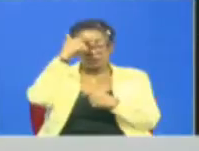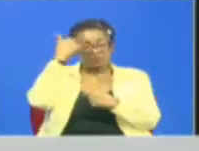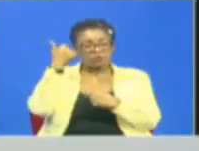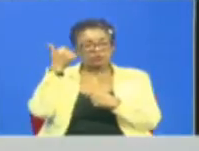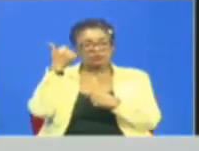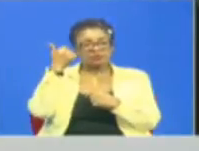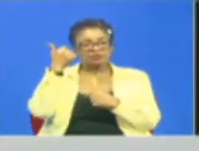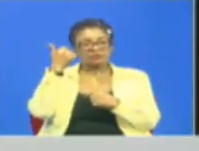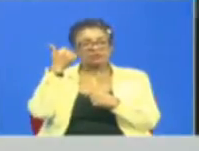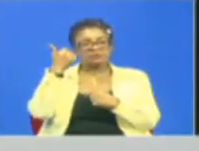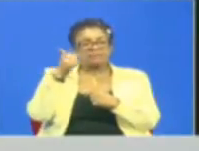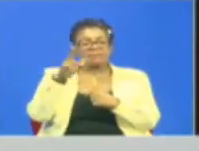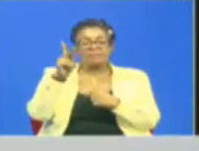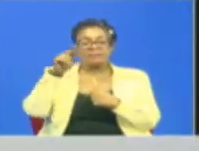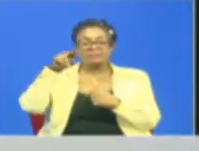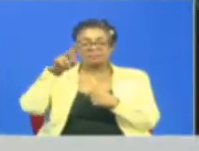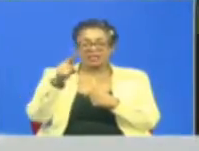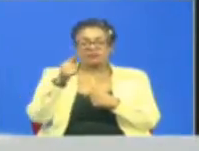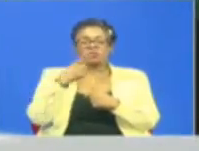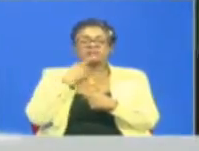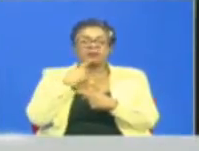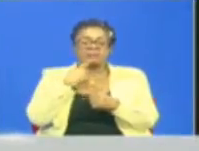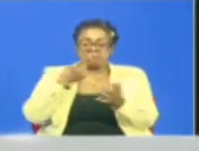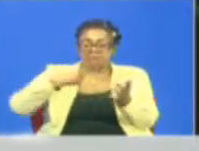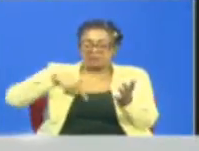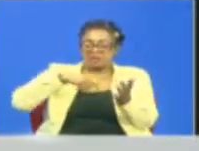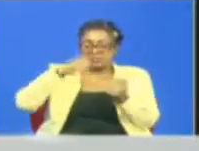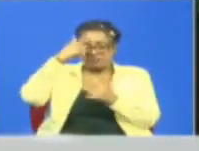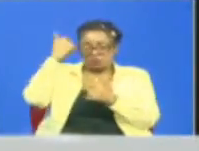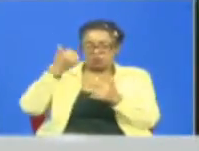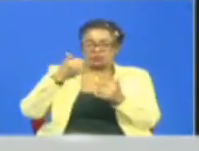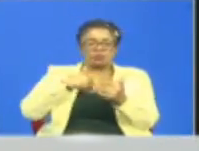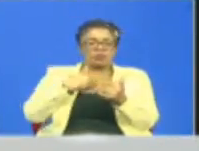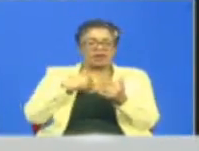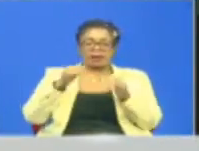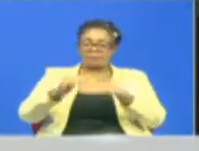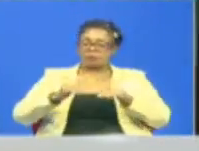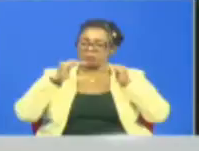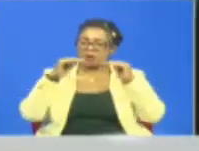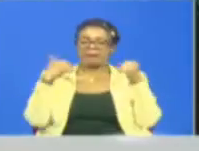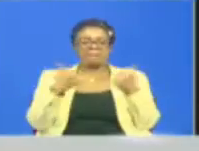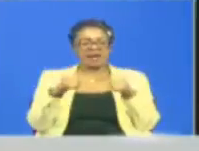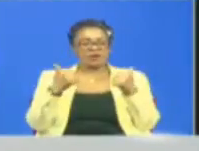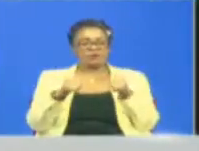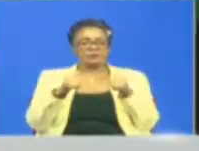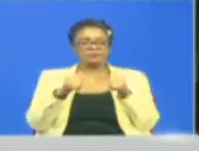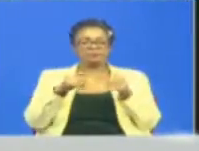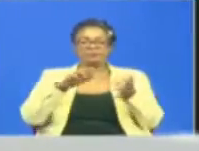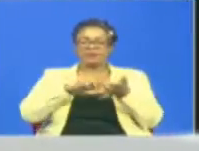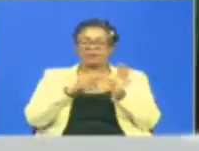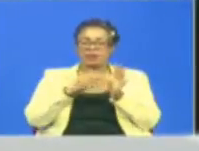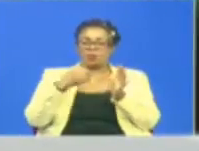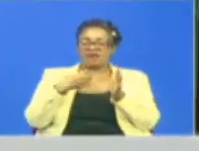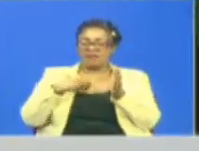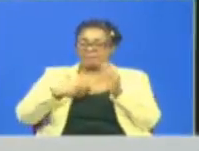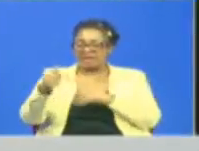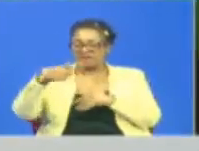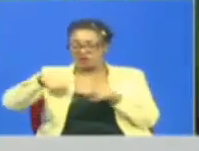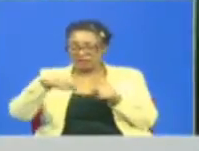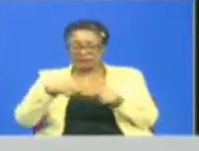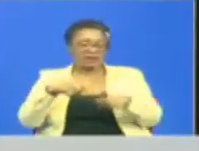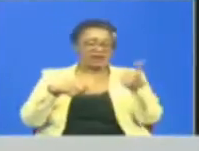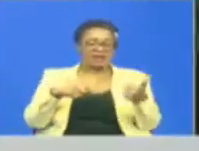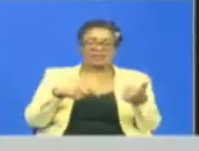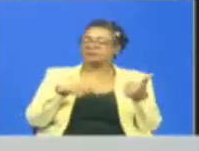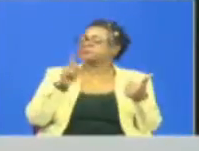NUT will say, you see now us, because we have not been promoted, there are two payrolls for us and the rest.